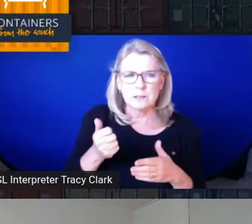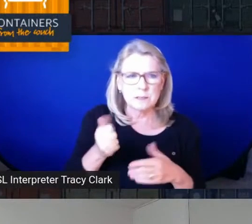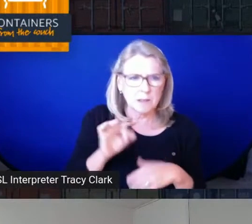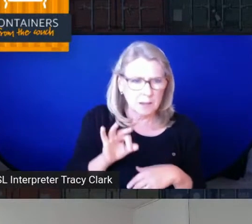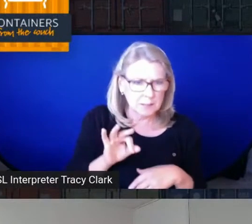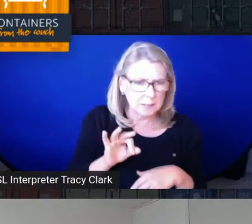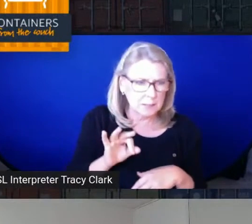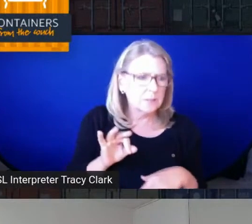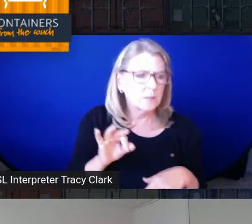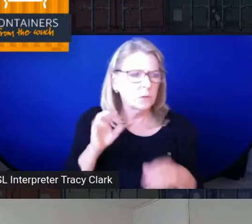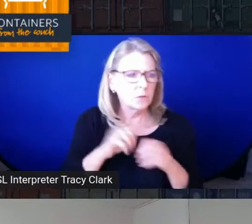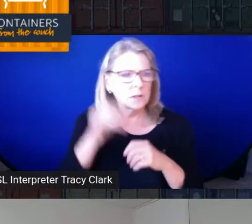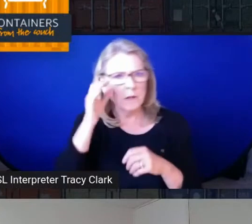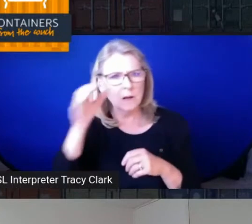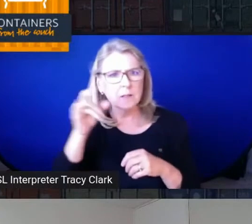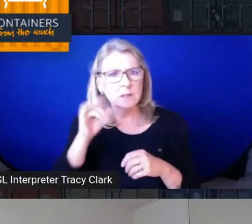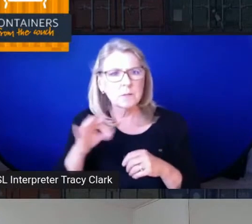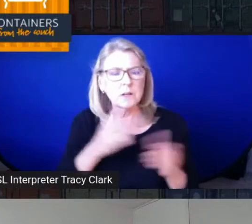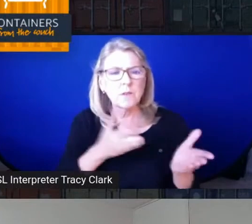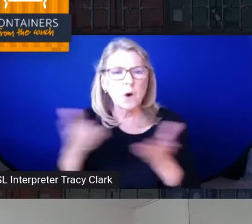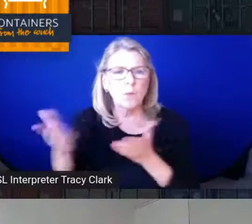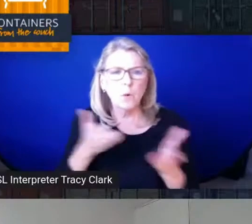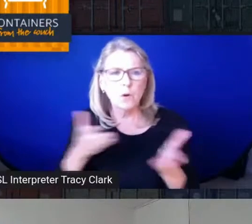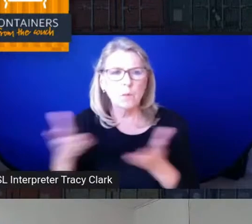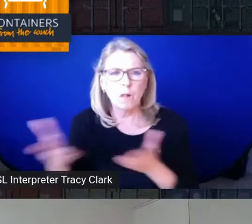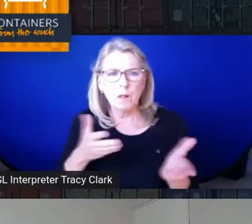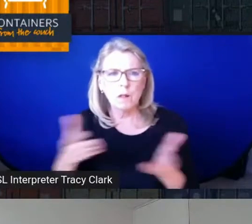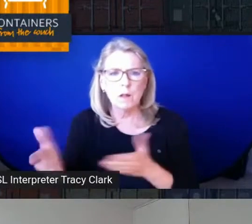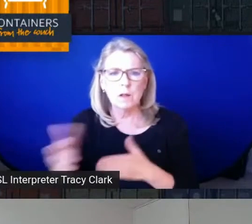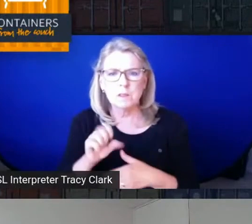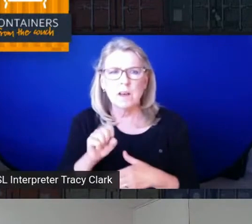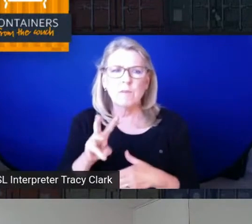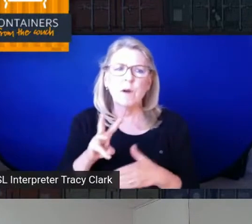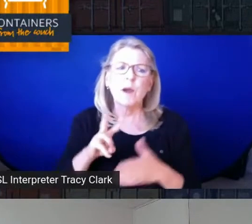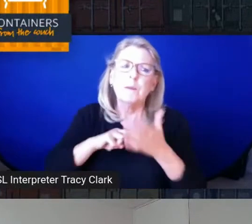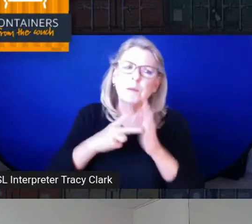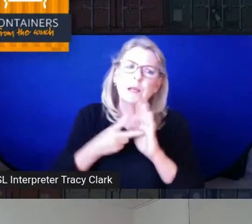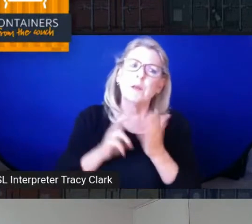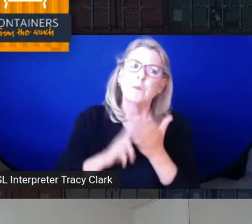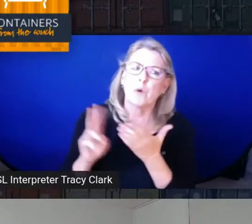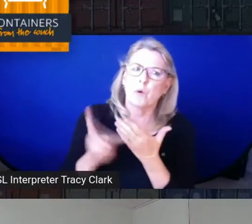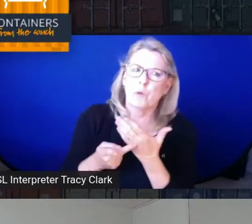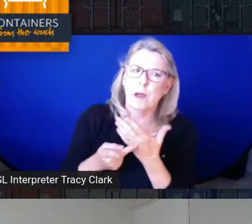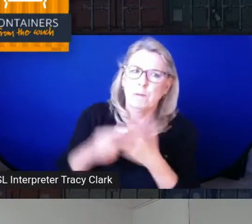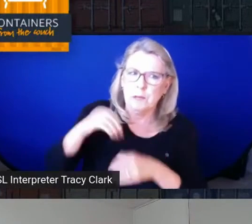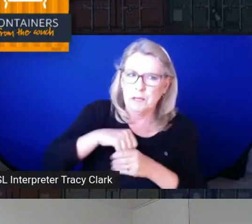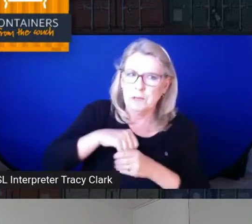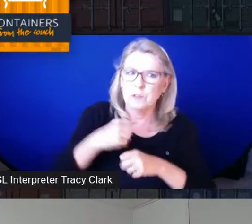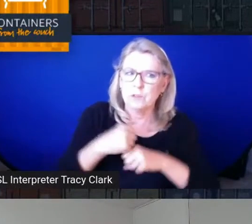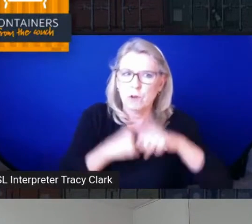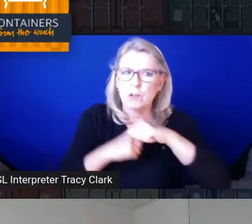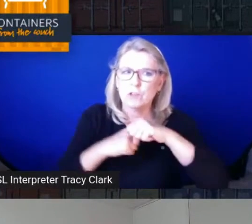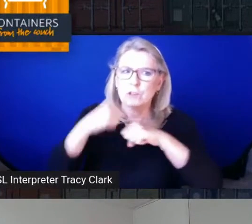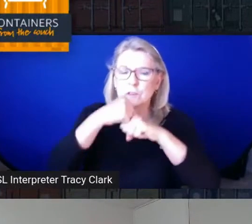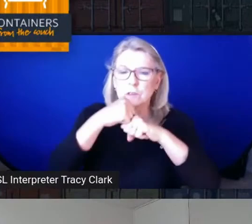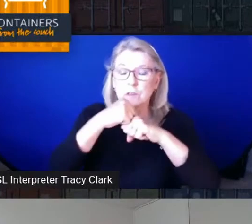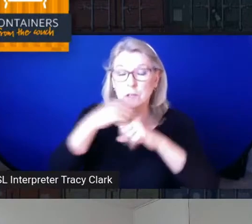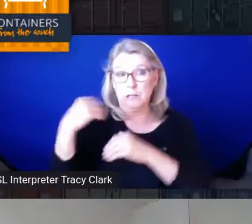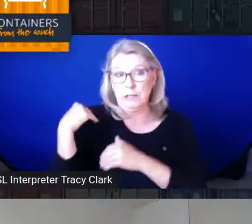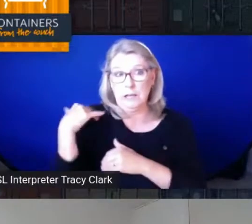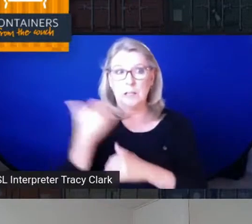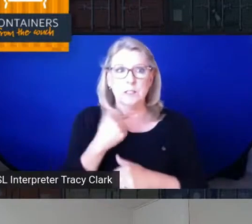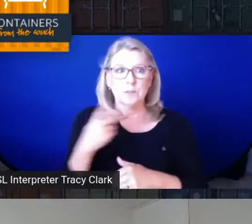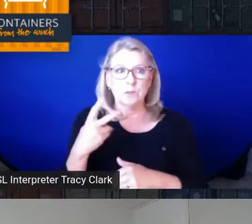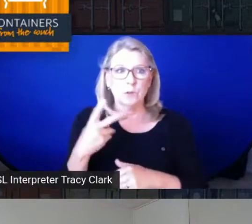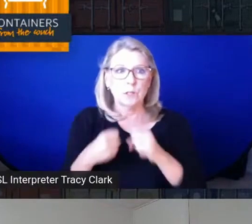portable software needing programmatic infrastructure. And I think what we've seen over the past few years is a big acceleration of software, which